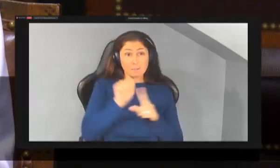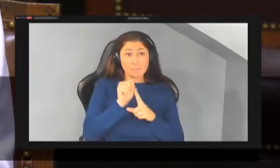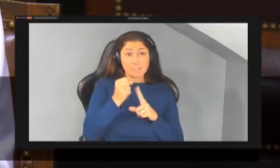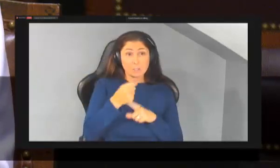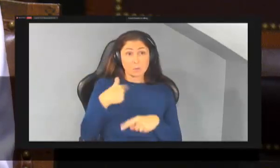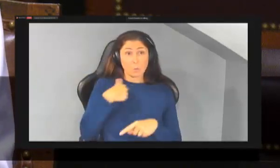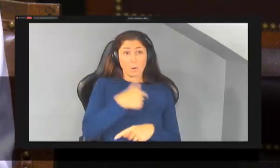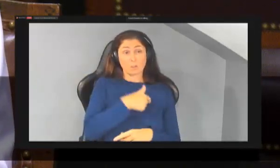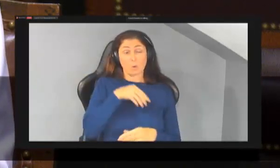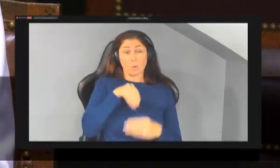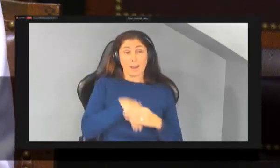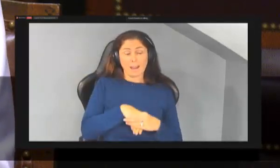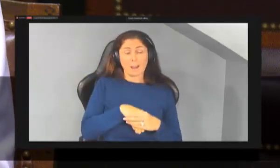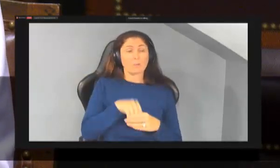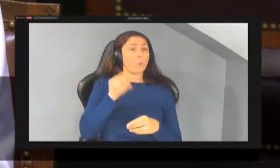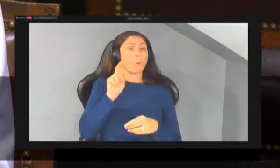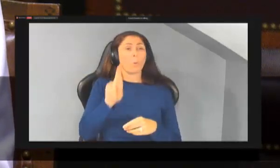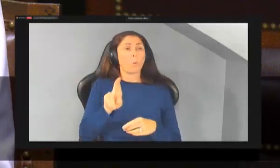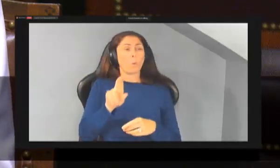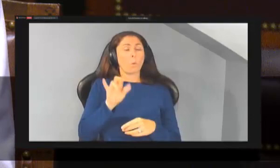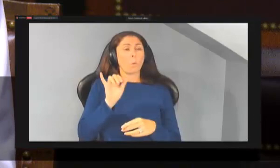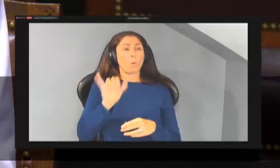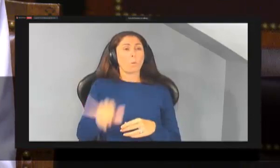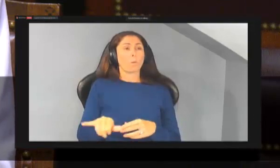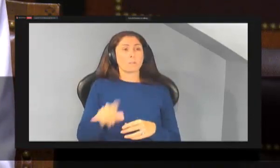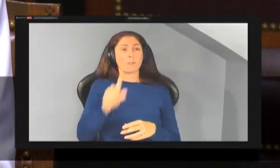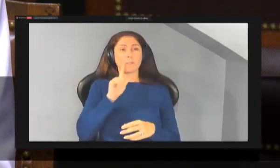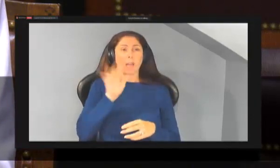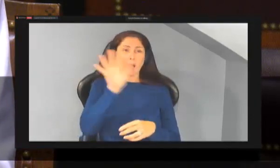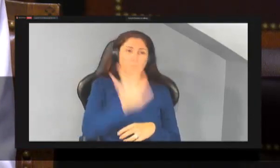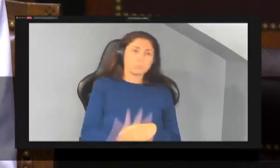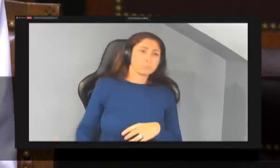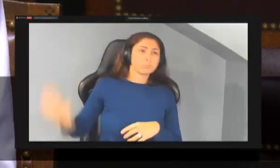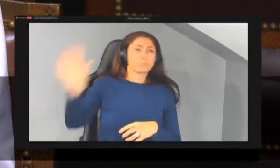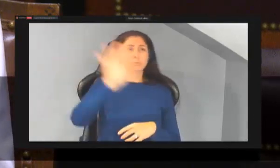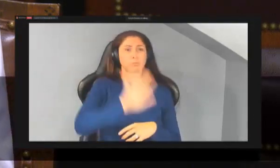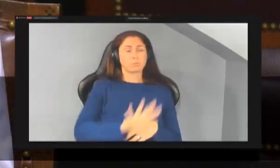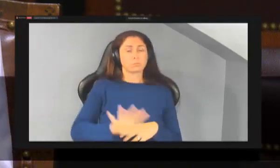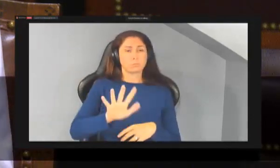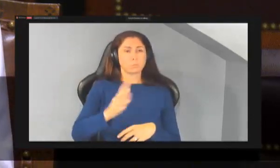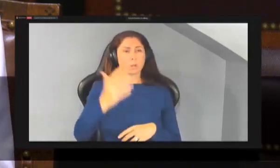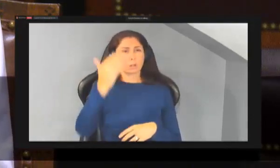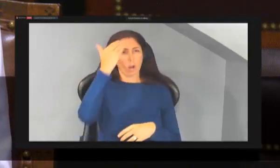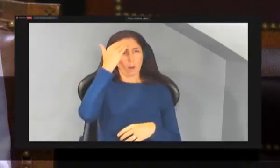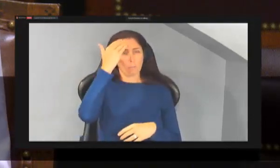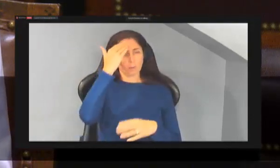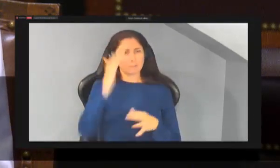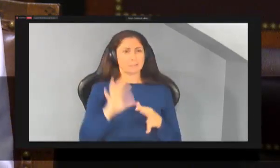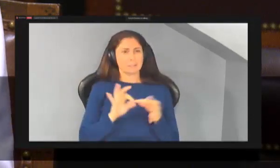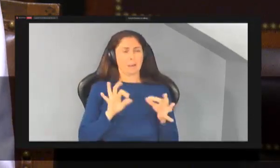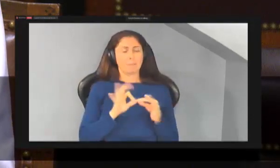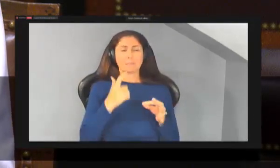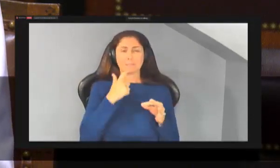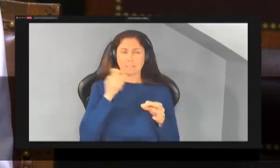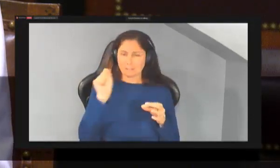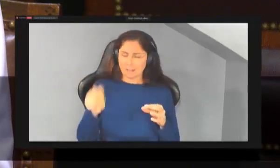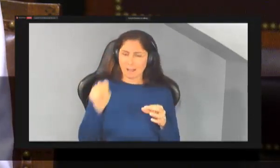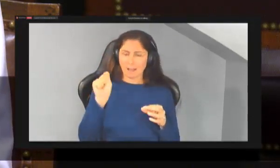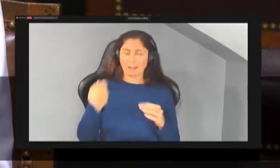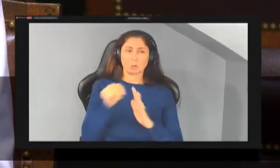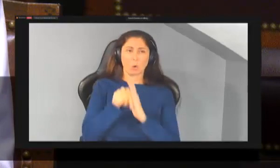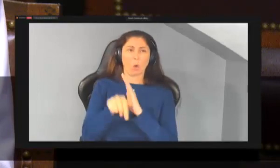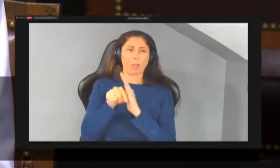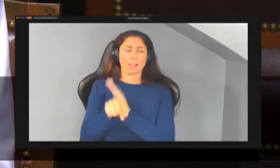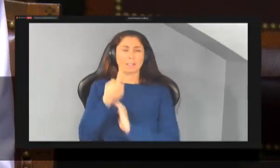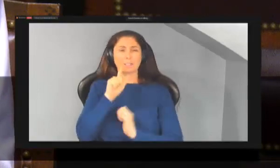in, or is that holistic across the board comprehensive statement saying yes, calling is your most